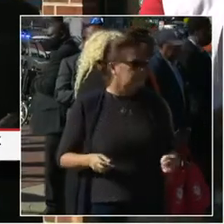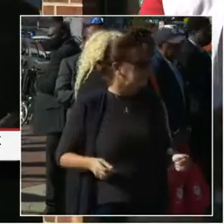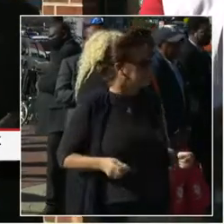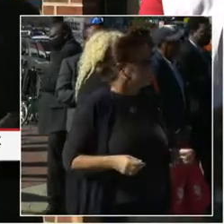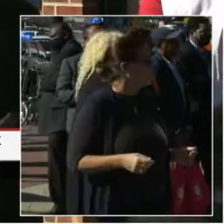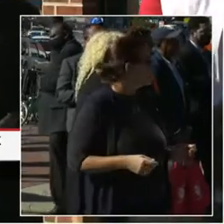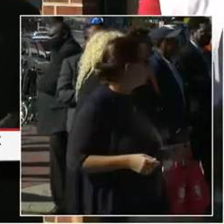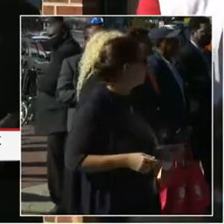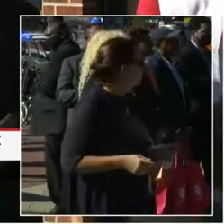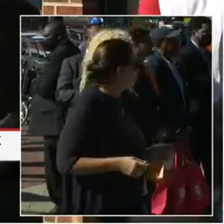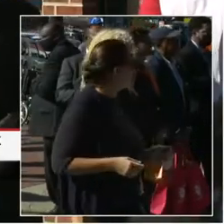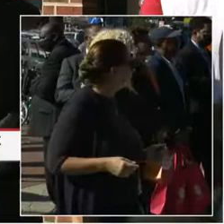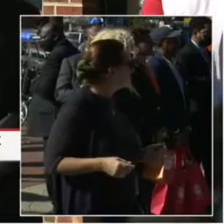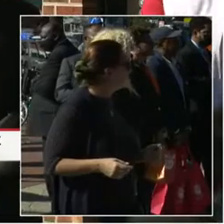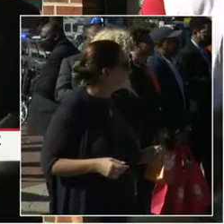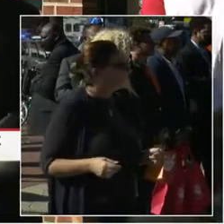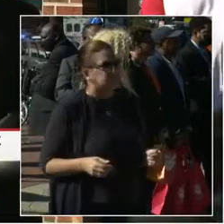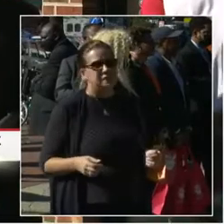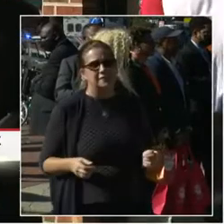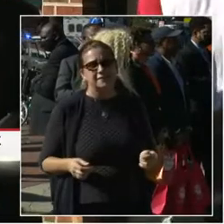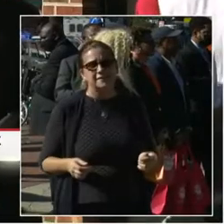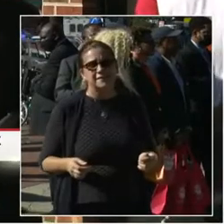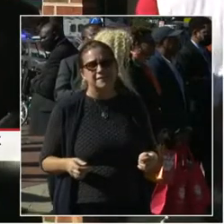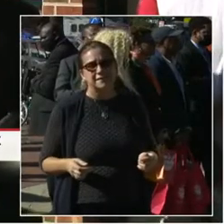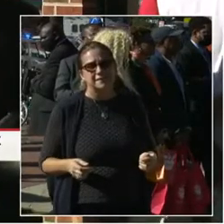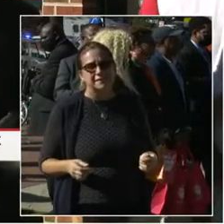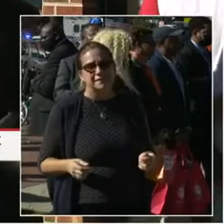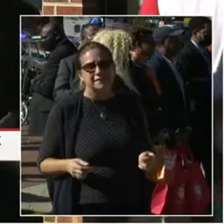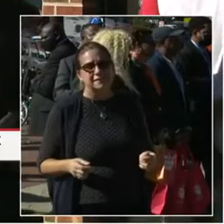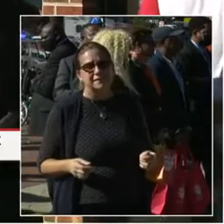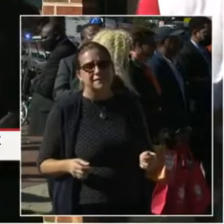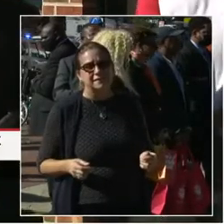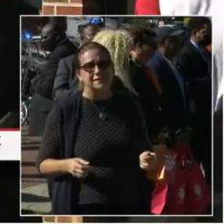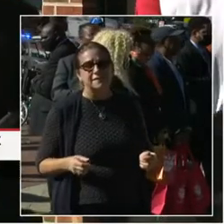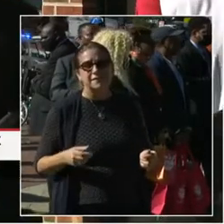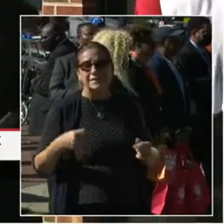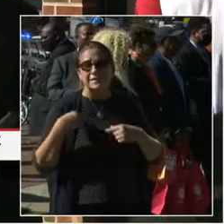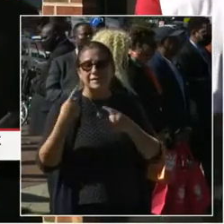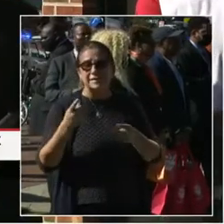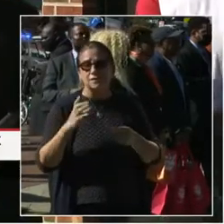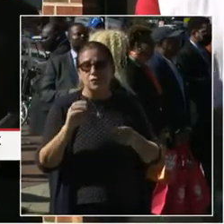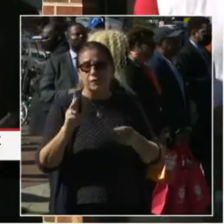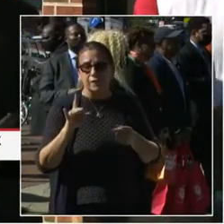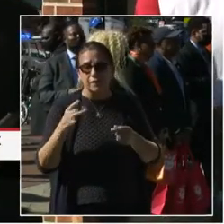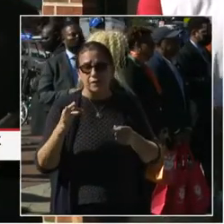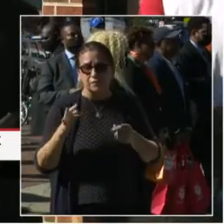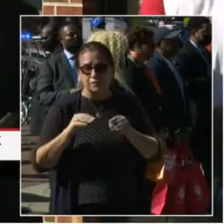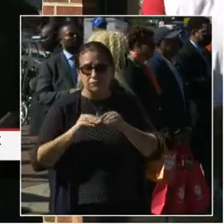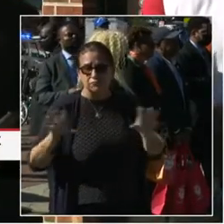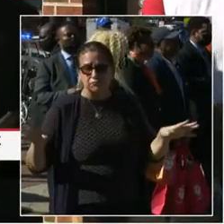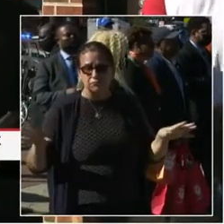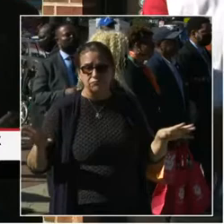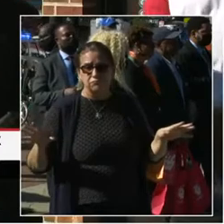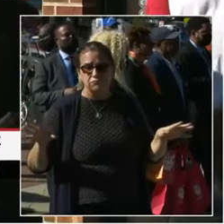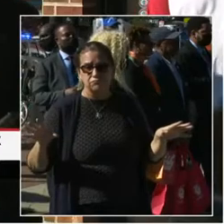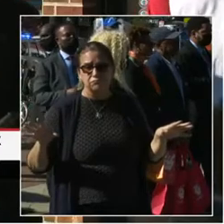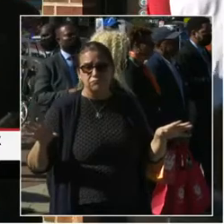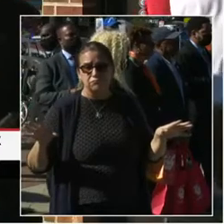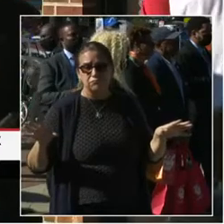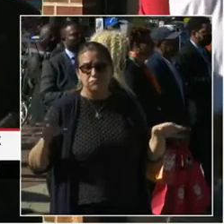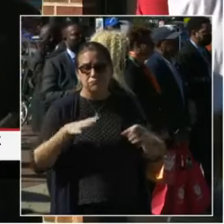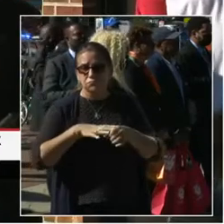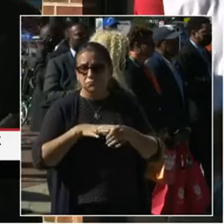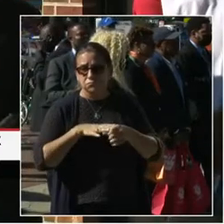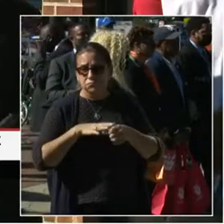different places. They make food at home. They have takeout and delivery. They want to go sit down in their neighborhoods. And the